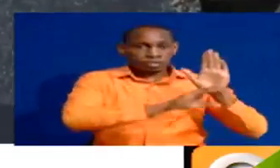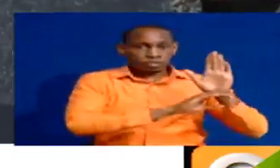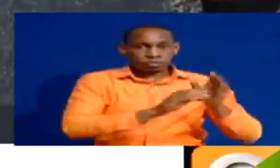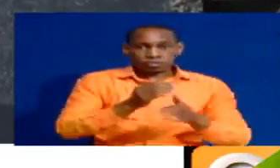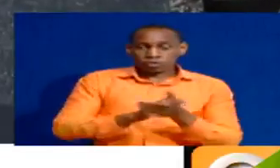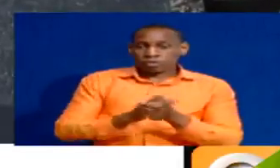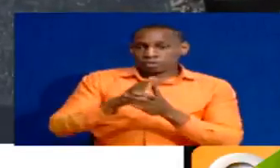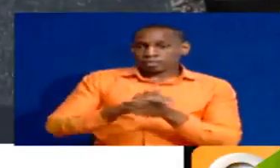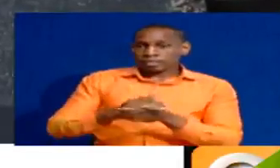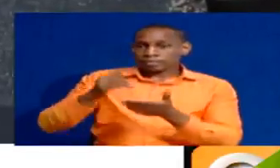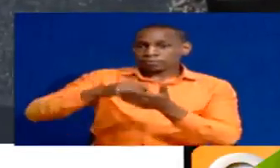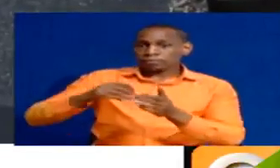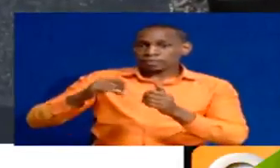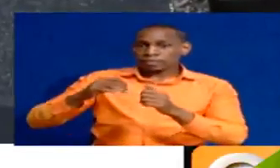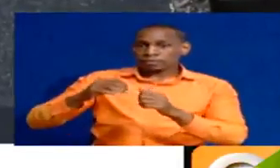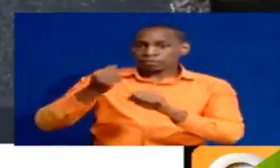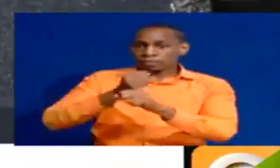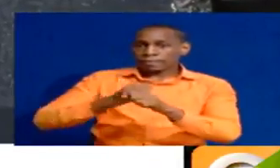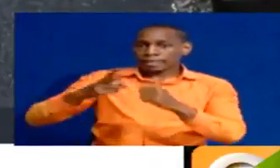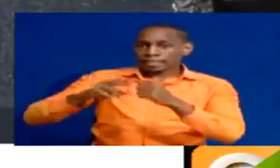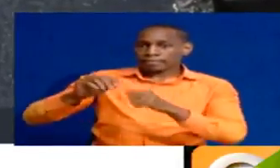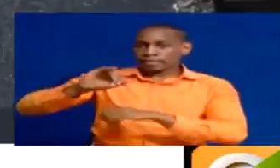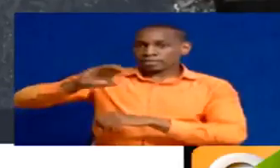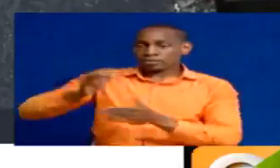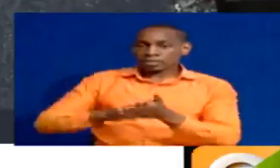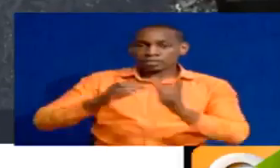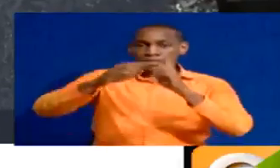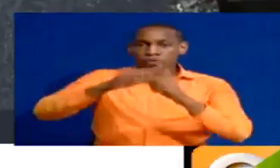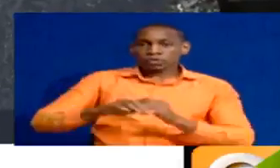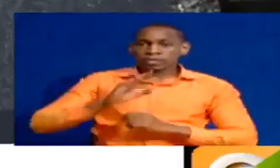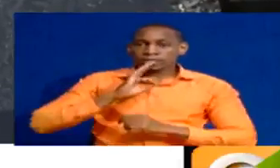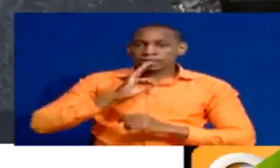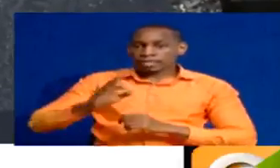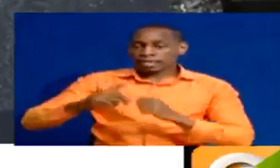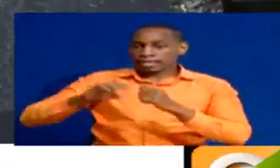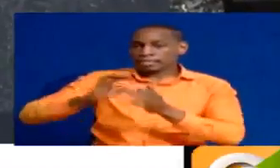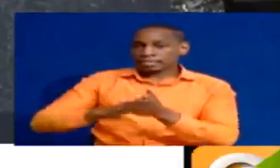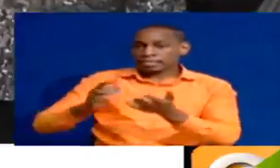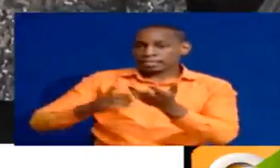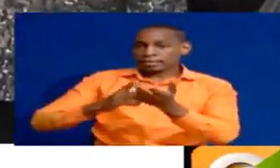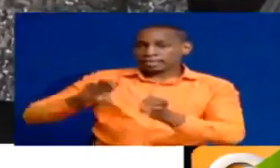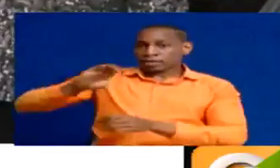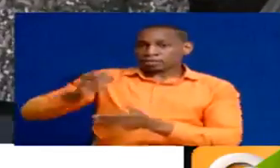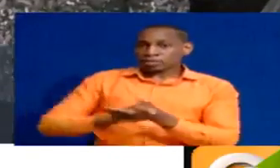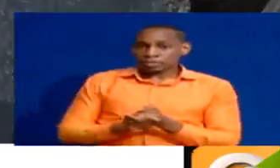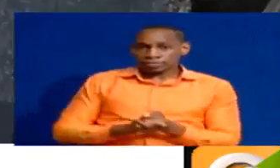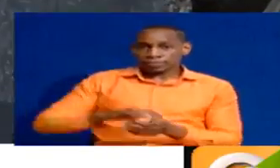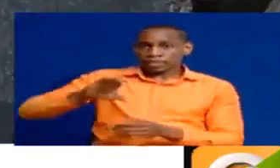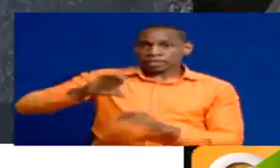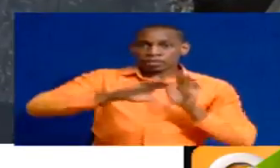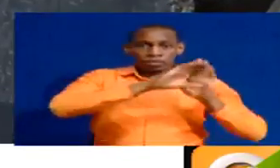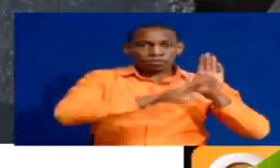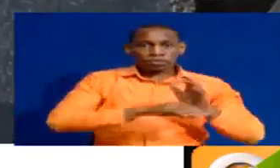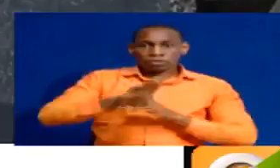changes is creation of 70 new constituencies, bringing to 360 the number of constituencies in the country. The